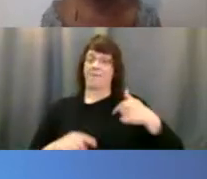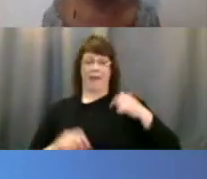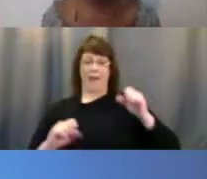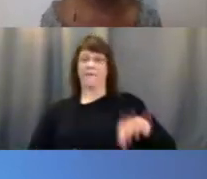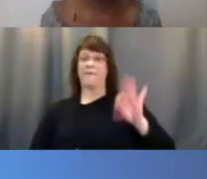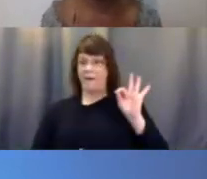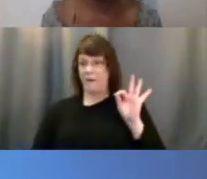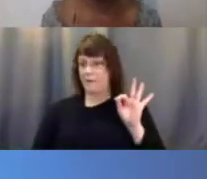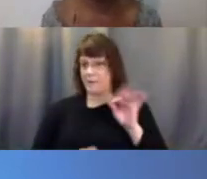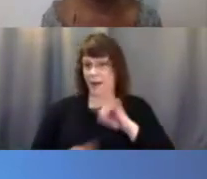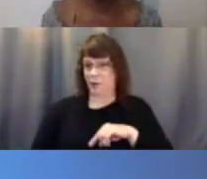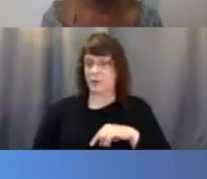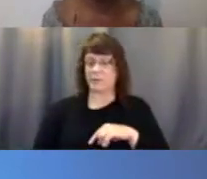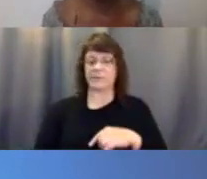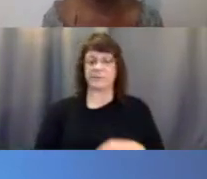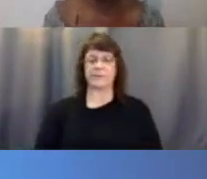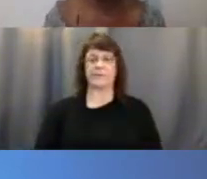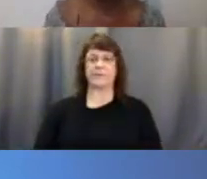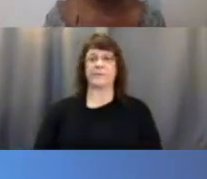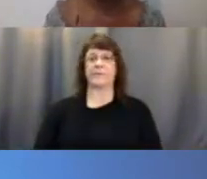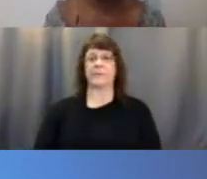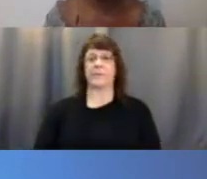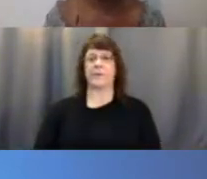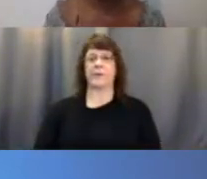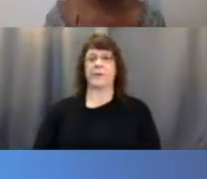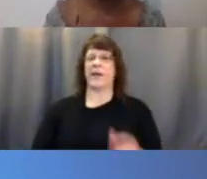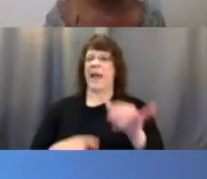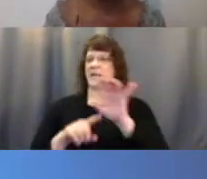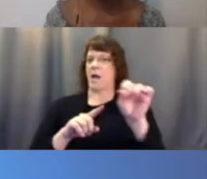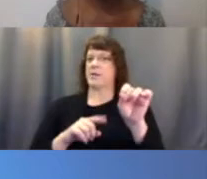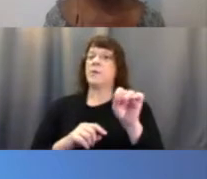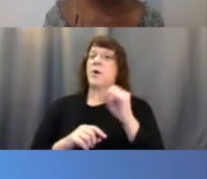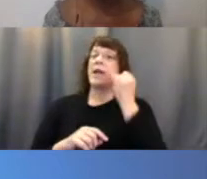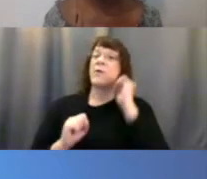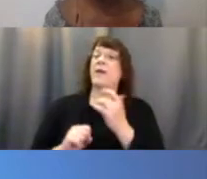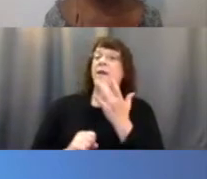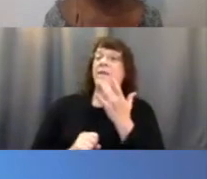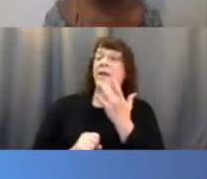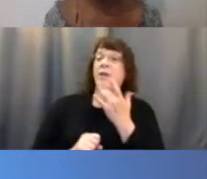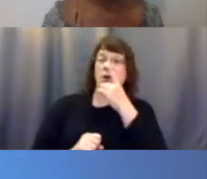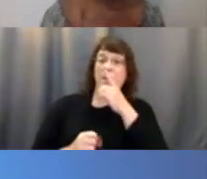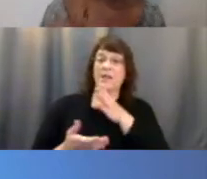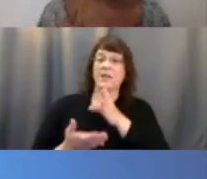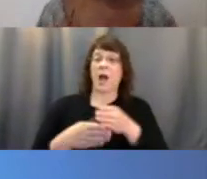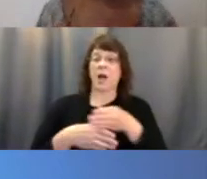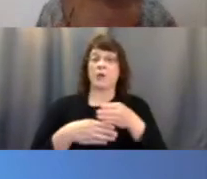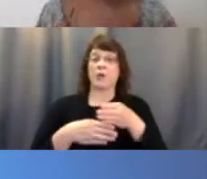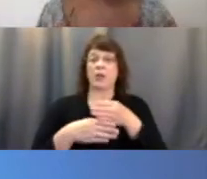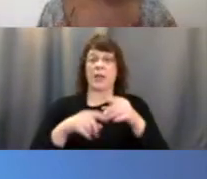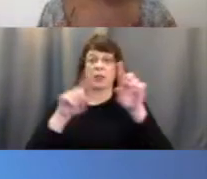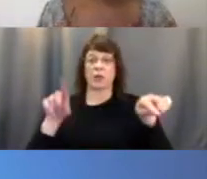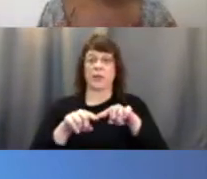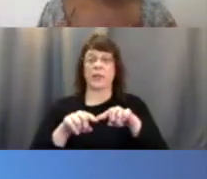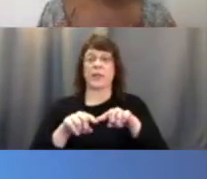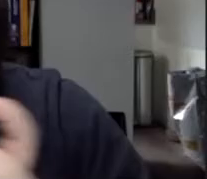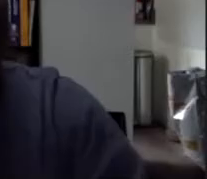questions. That's awesome. So if you could do me a favor, could you stop screen sharing, because it's helpful for